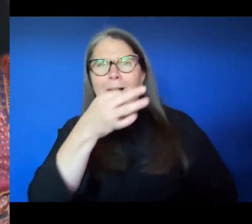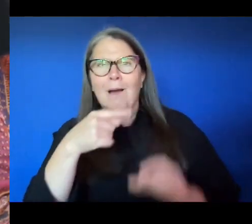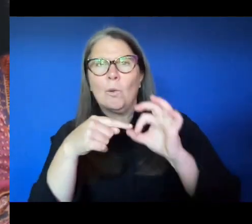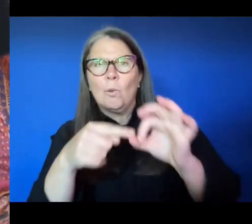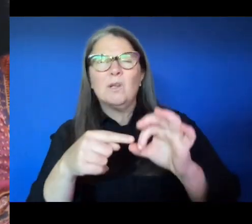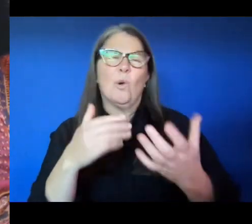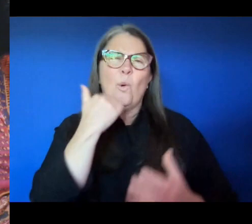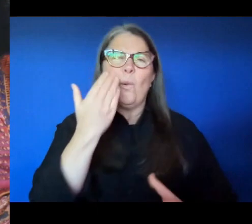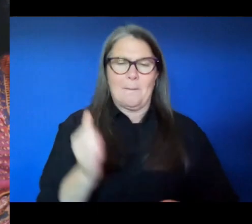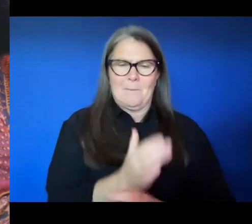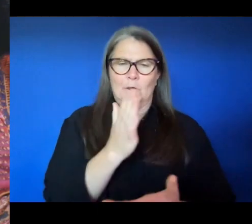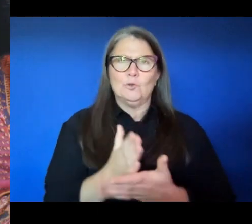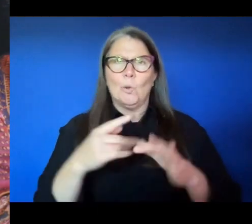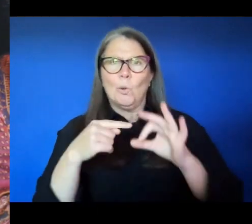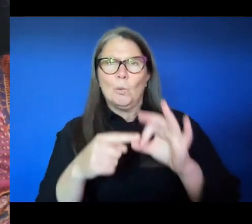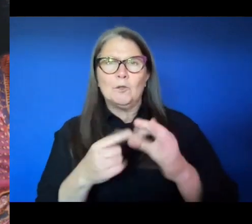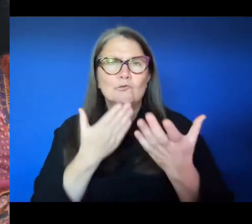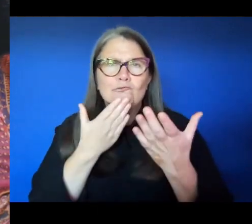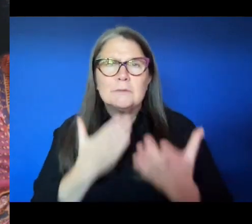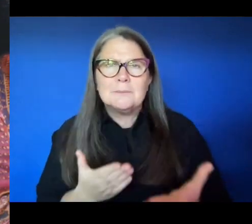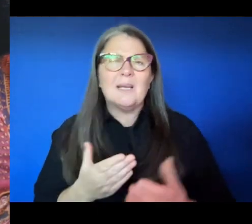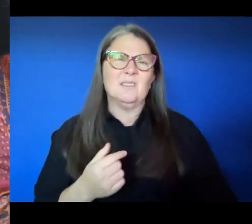practices, and of cultural reconciliation more broadly.